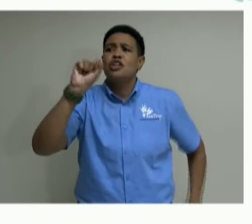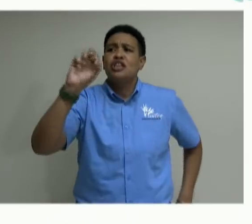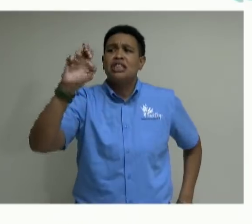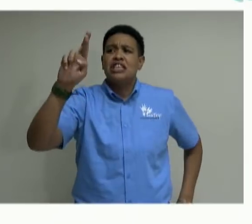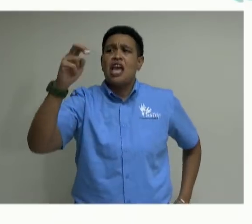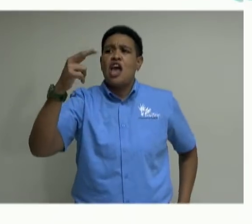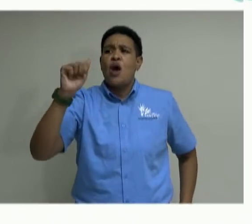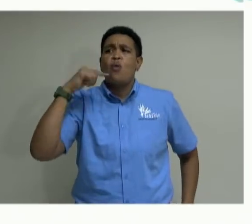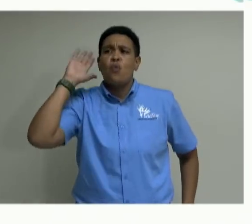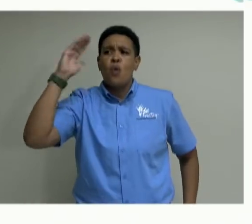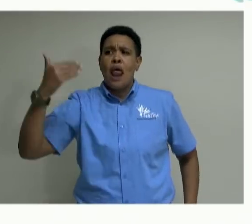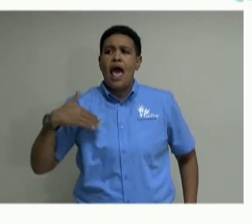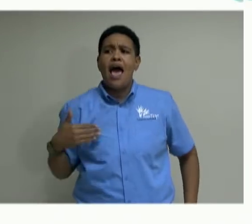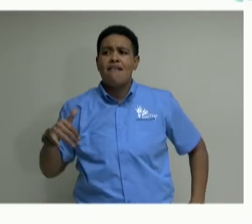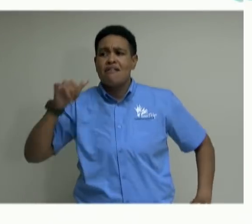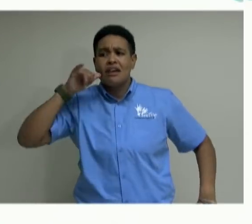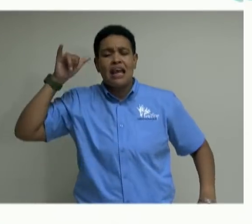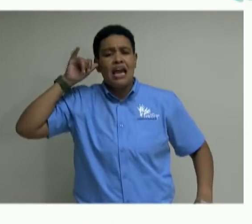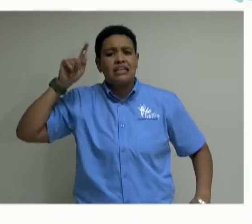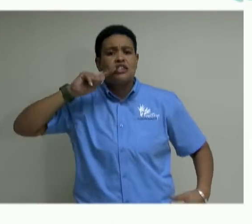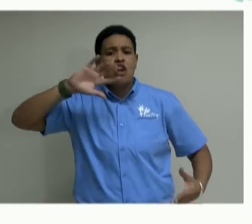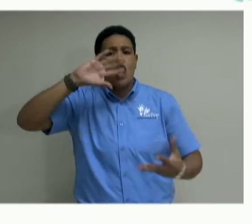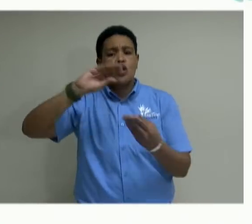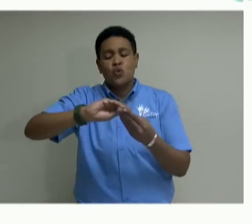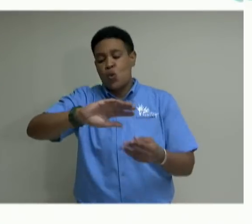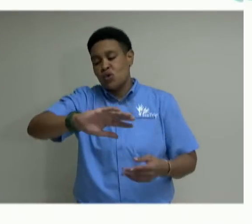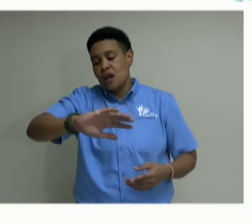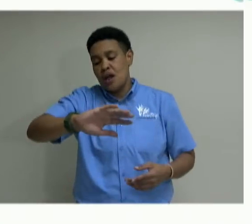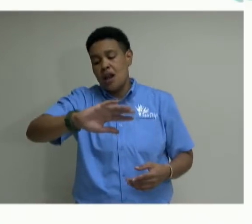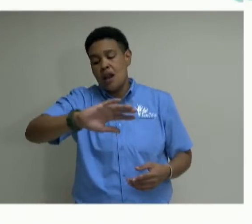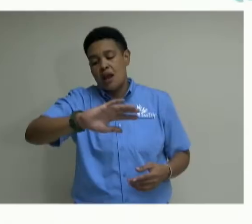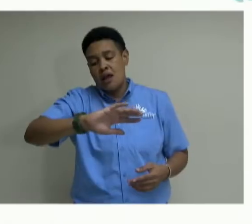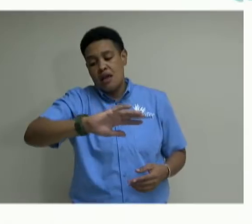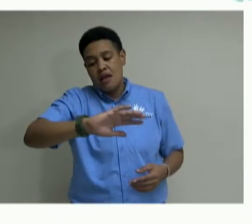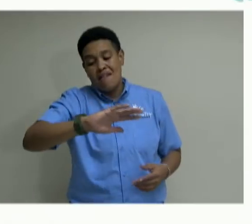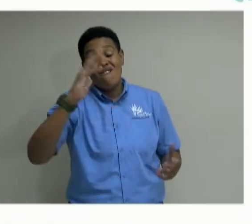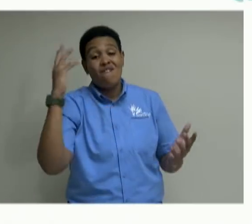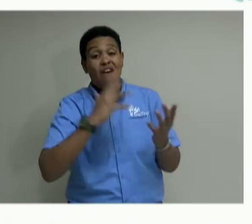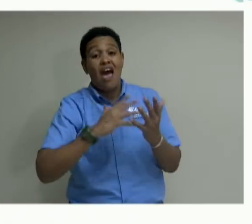have, as of yesterday, a total of